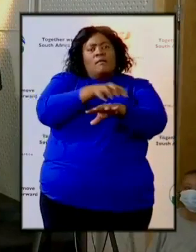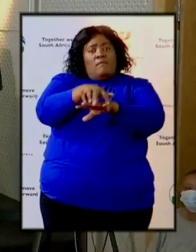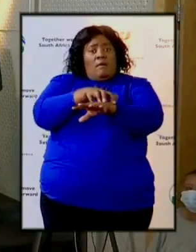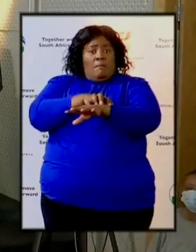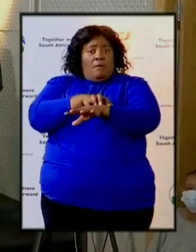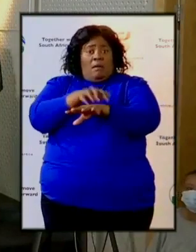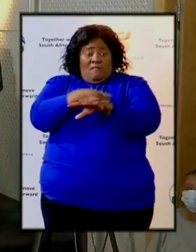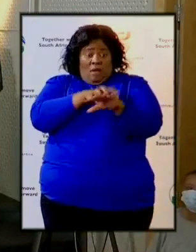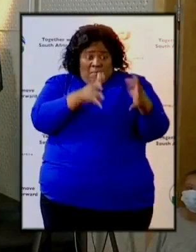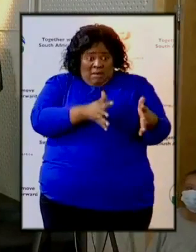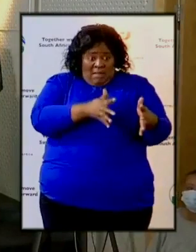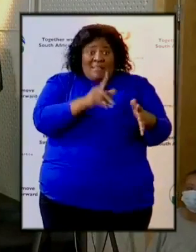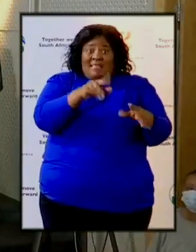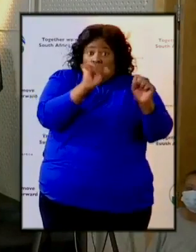workers?